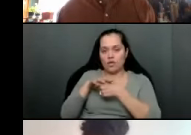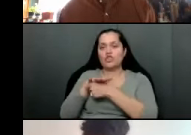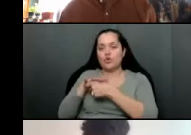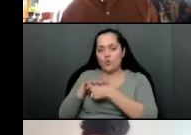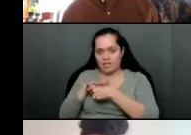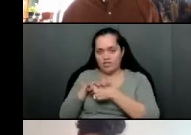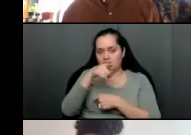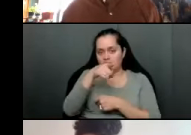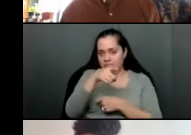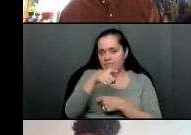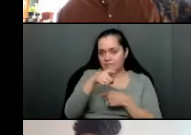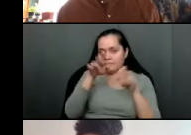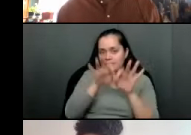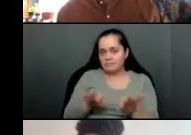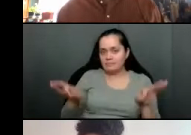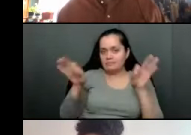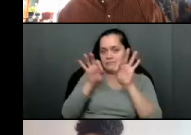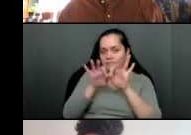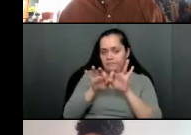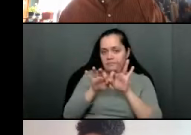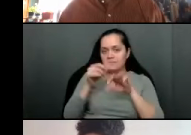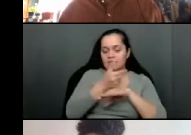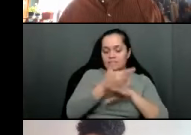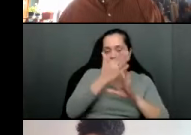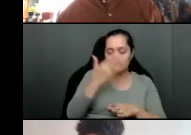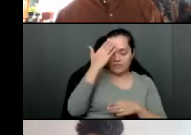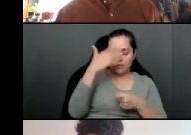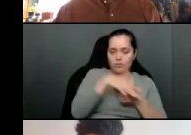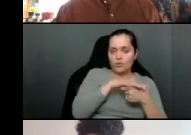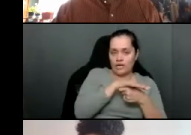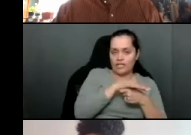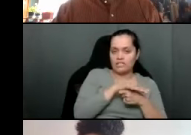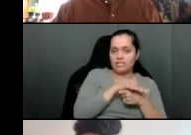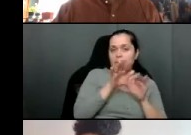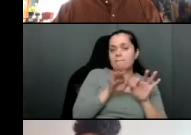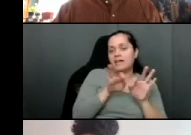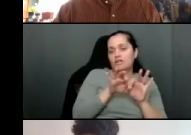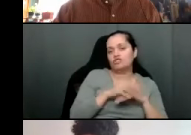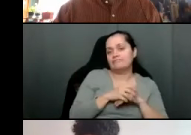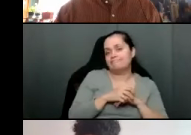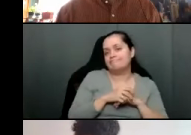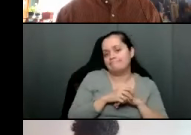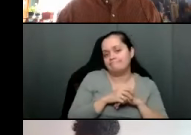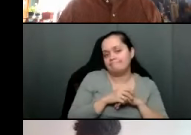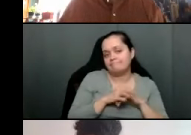location. The geographer knows that location matters.